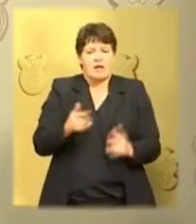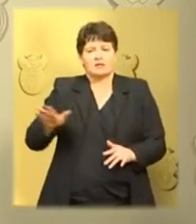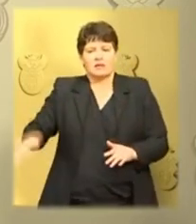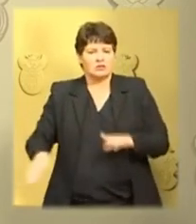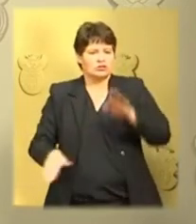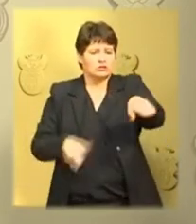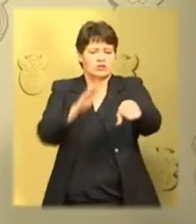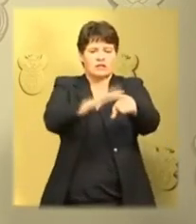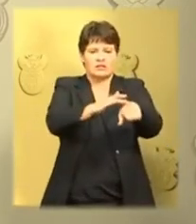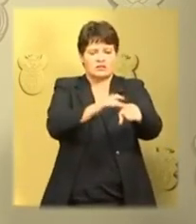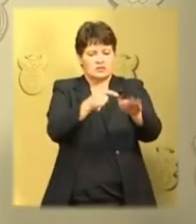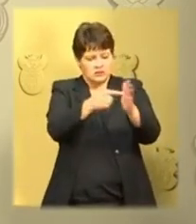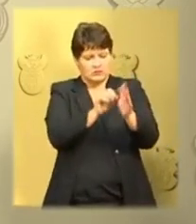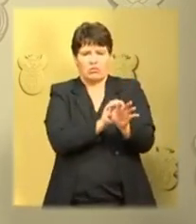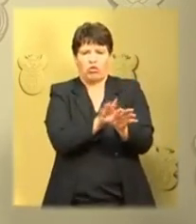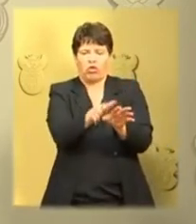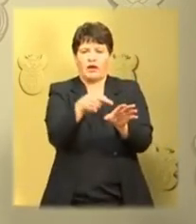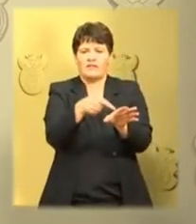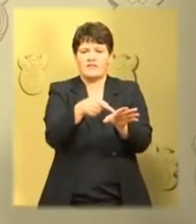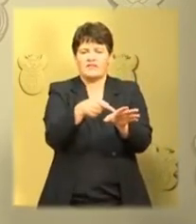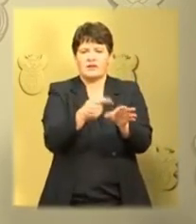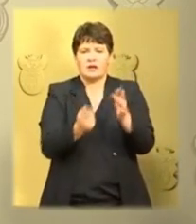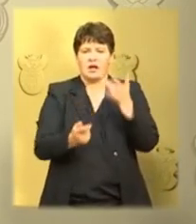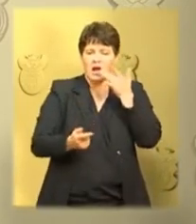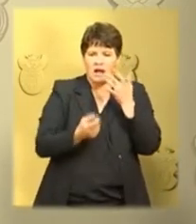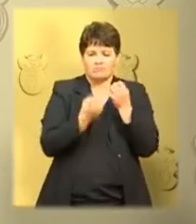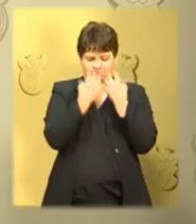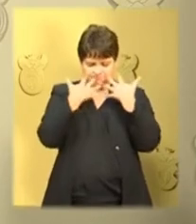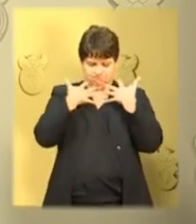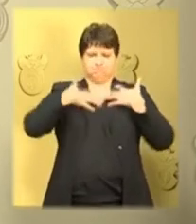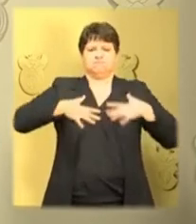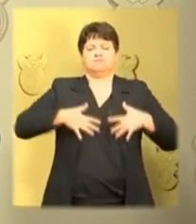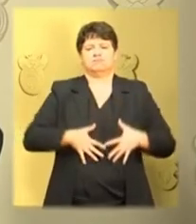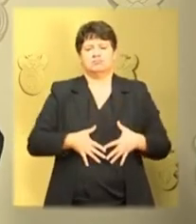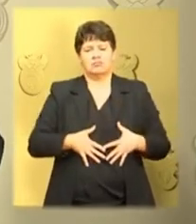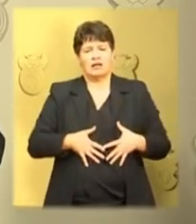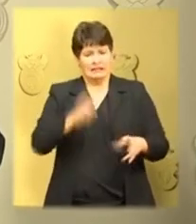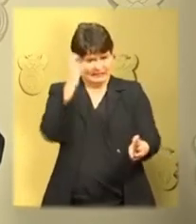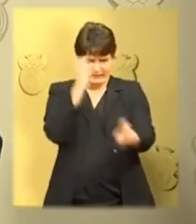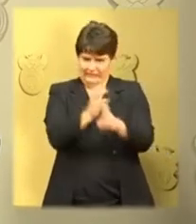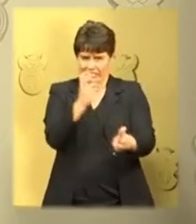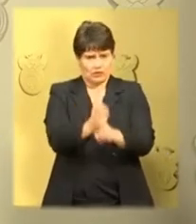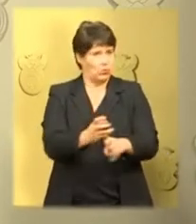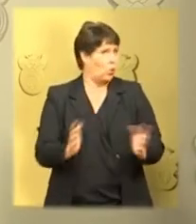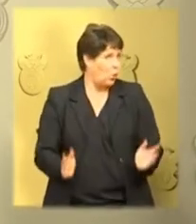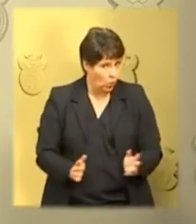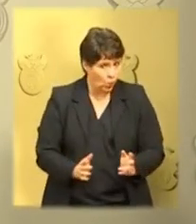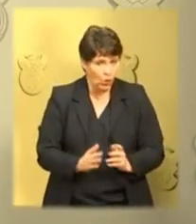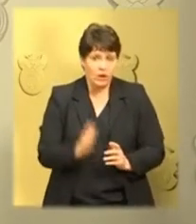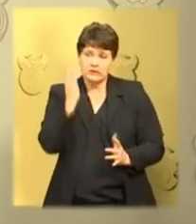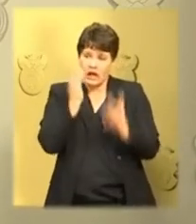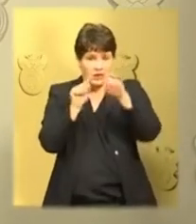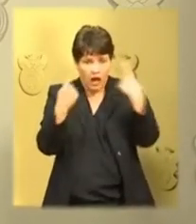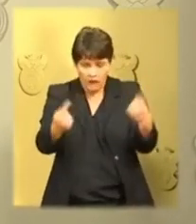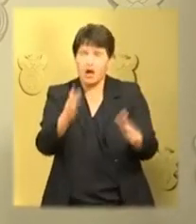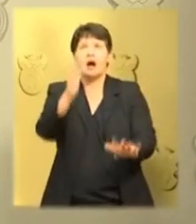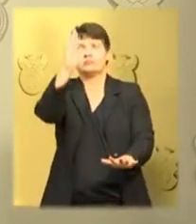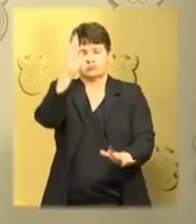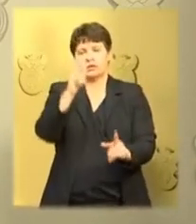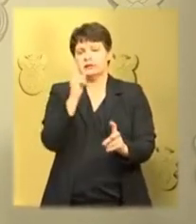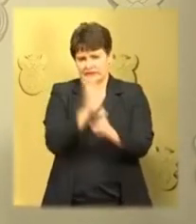the coronavirus on surfaces. I know this is difficult to do, but it is a